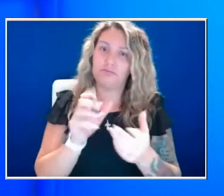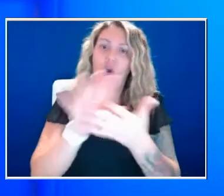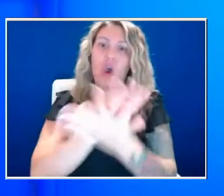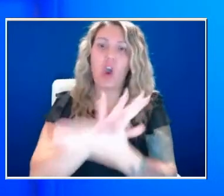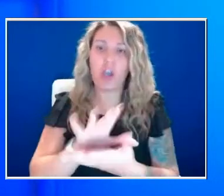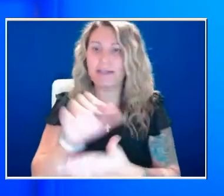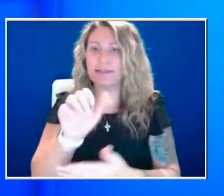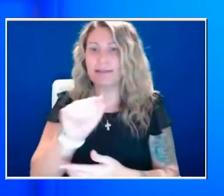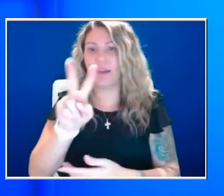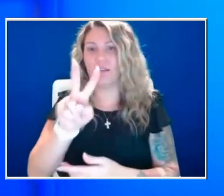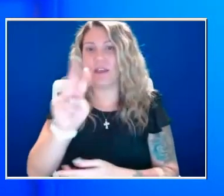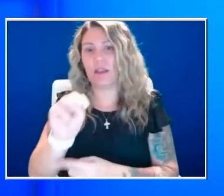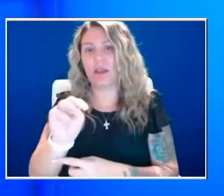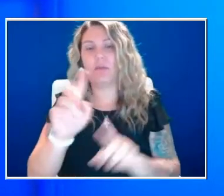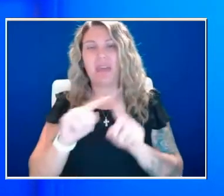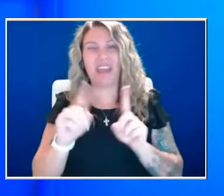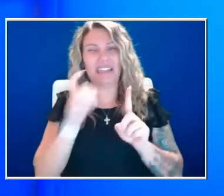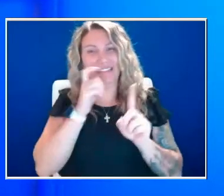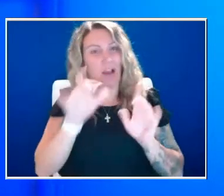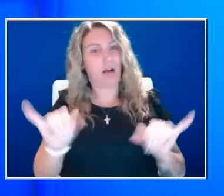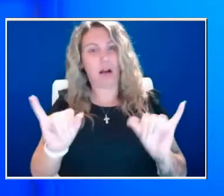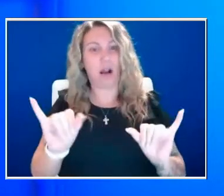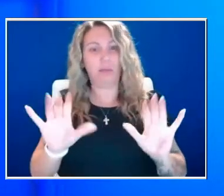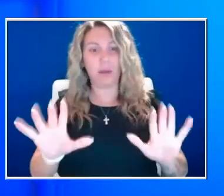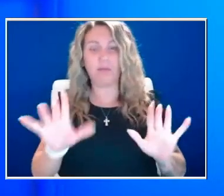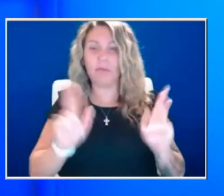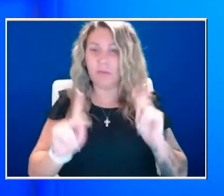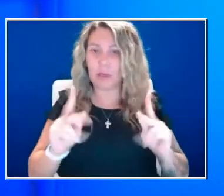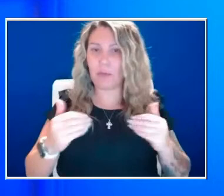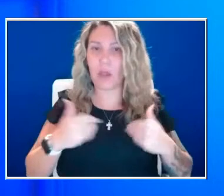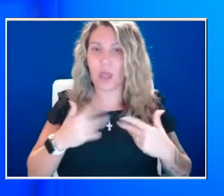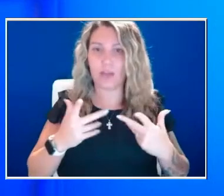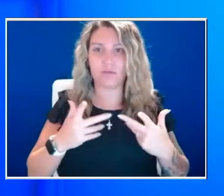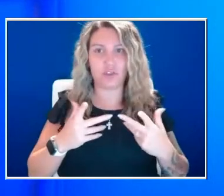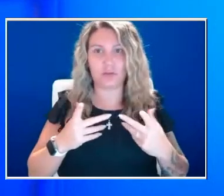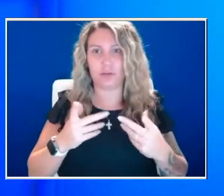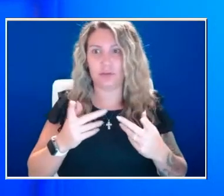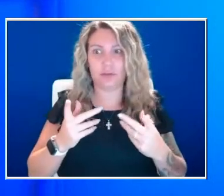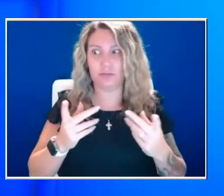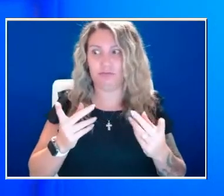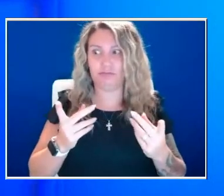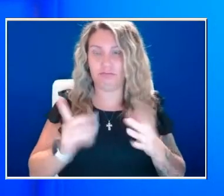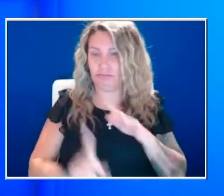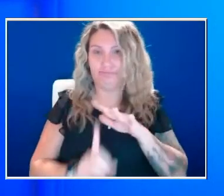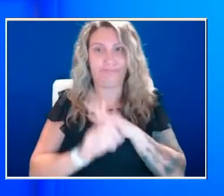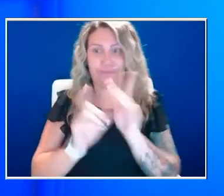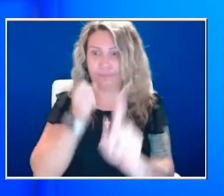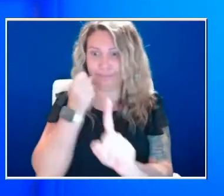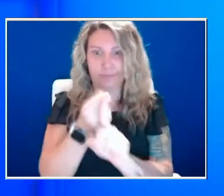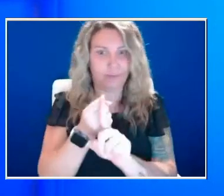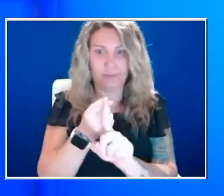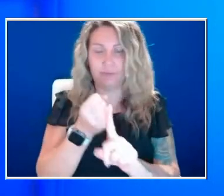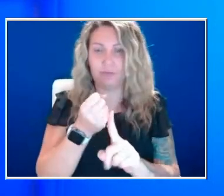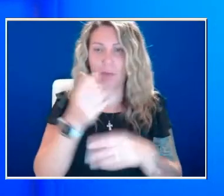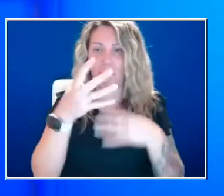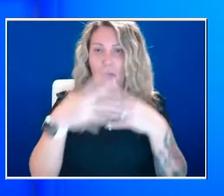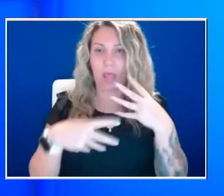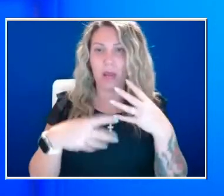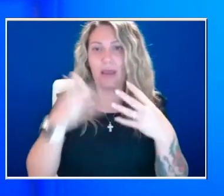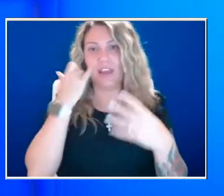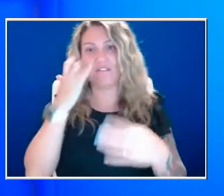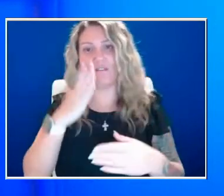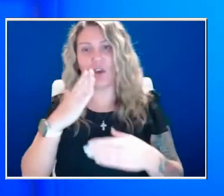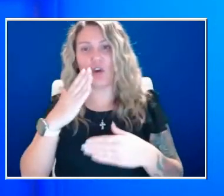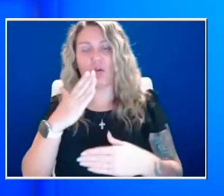uncommon. Often people will have spontaneous bleeding episodes if their blood pressure is particularly high.